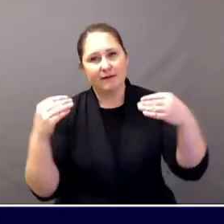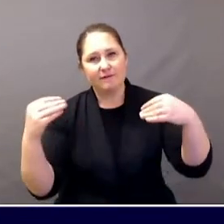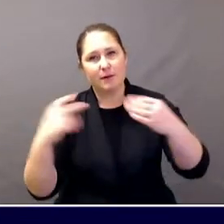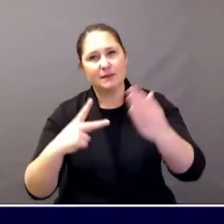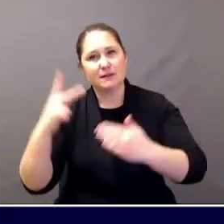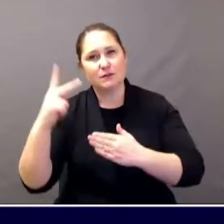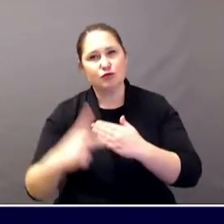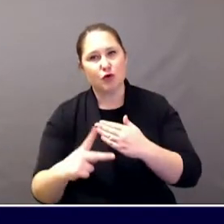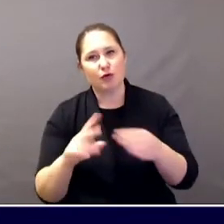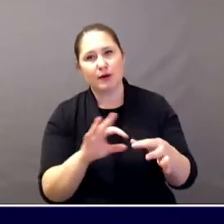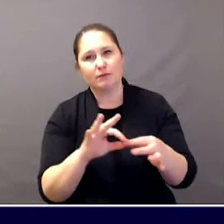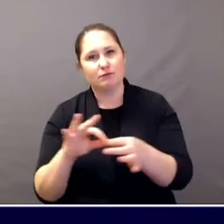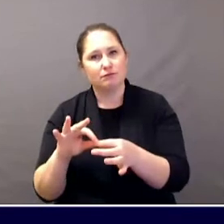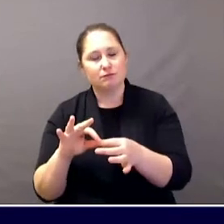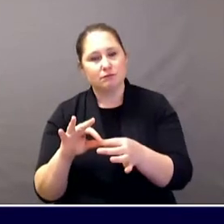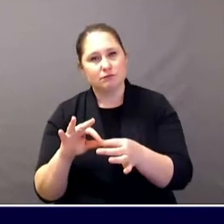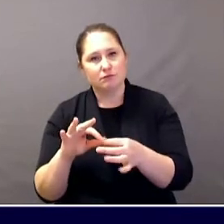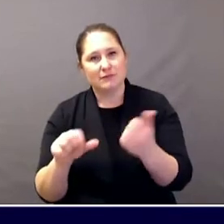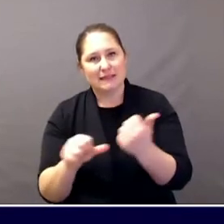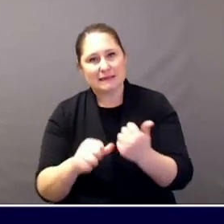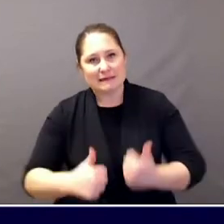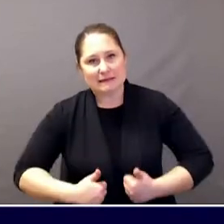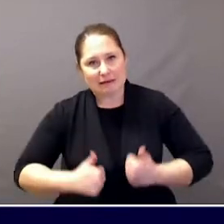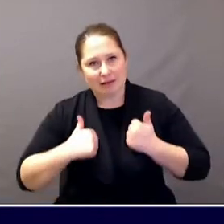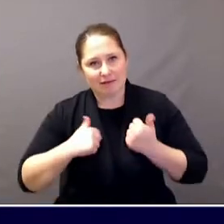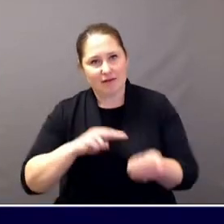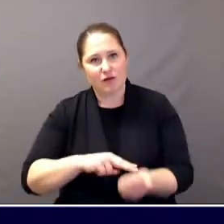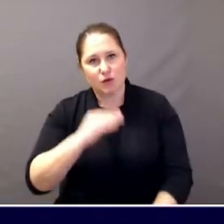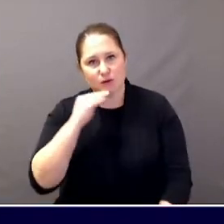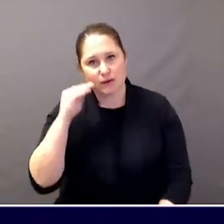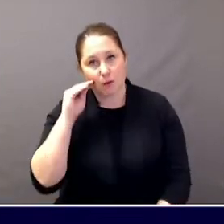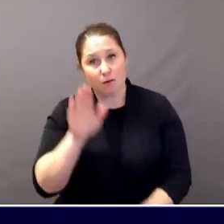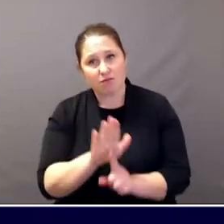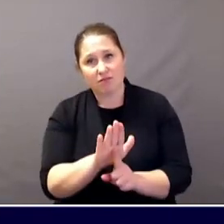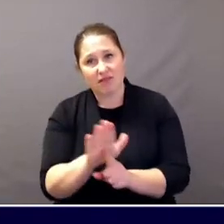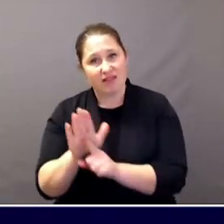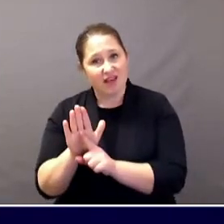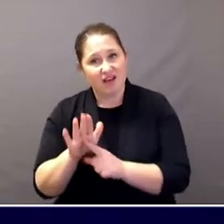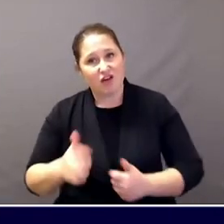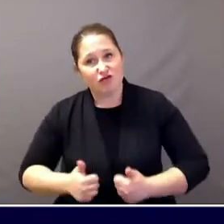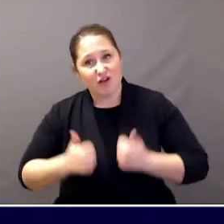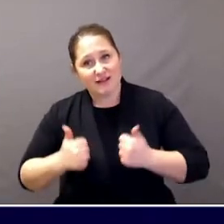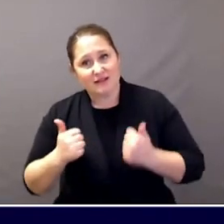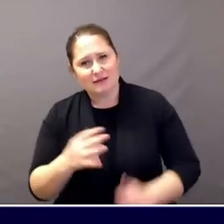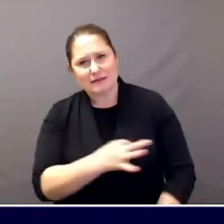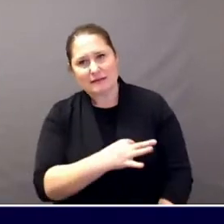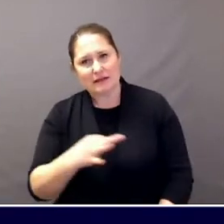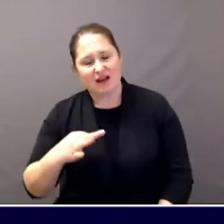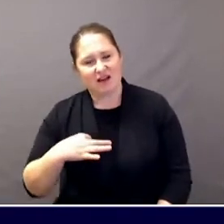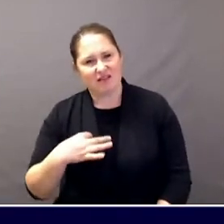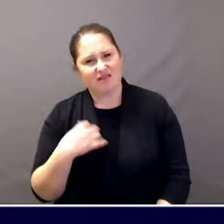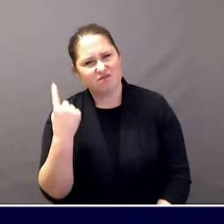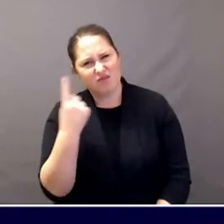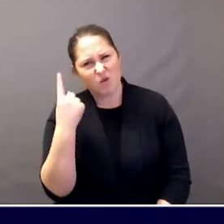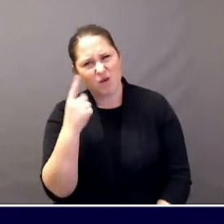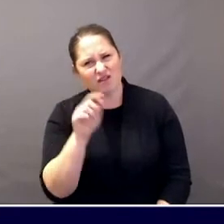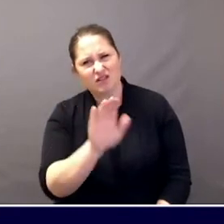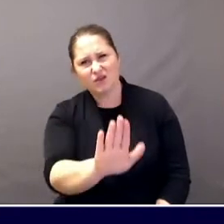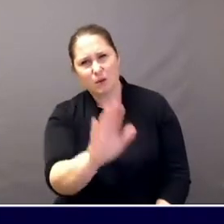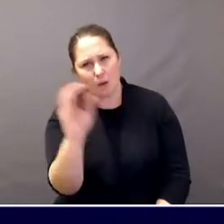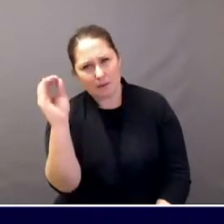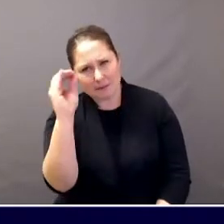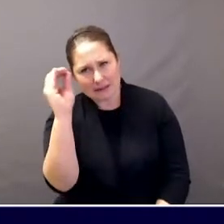for long-term care residents and staff. Can you give a better sense, Dr. Shah or Commissioner Lambert, perhaps,